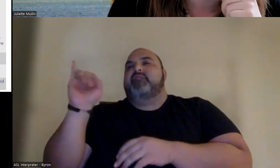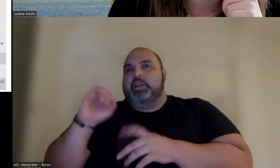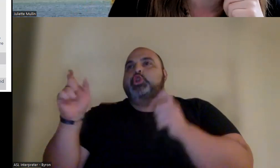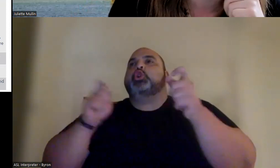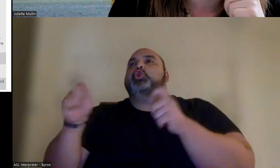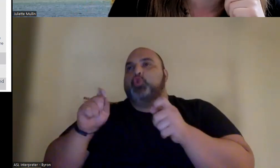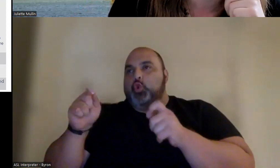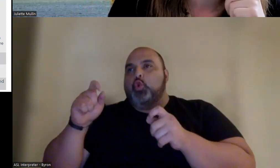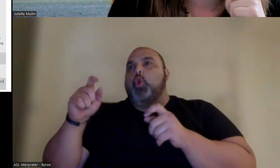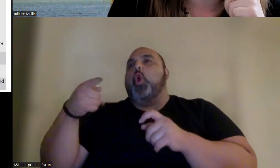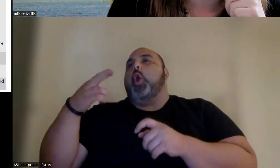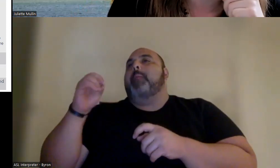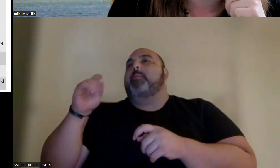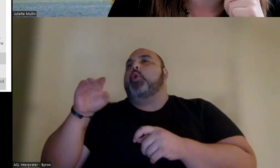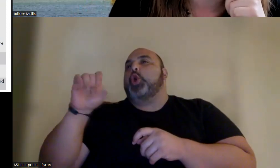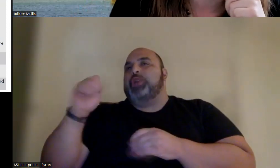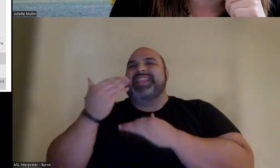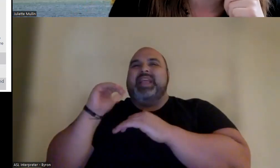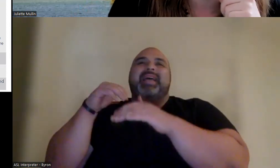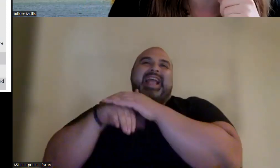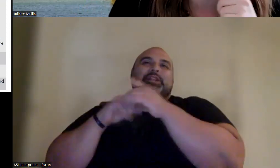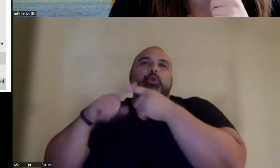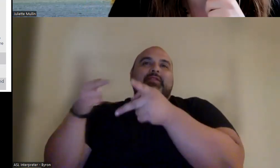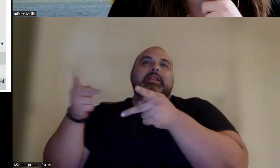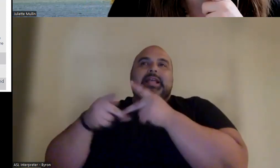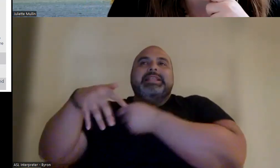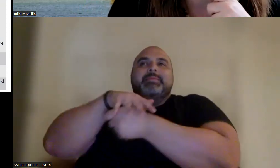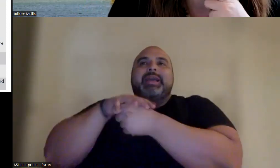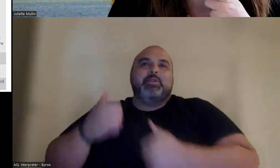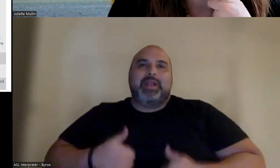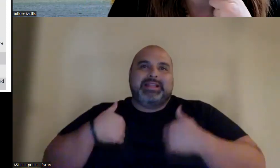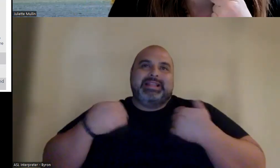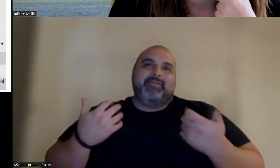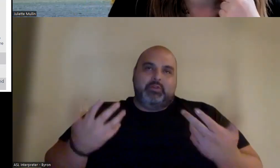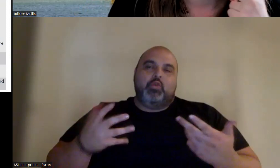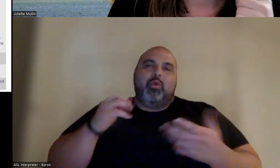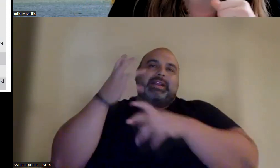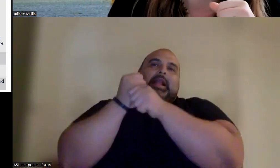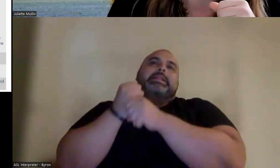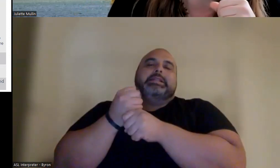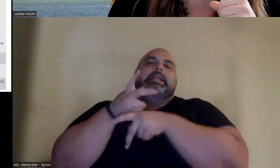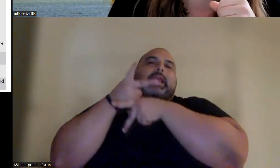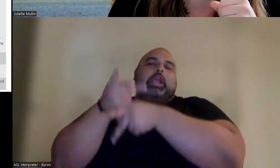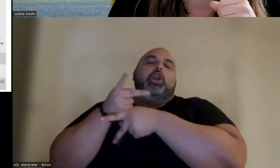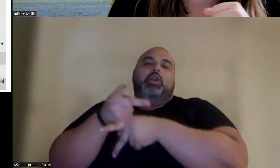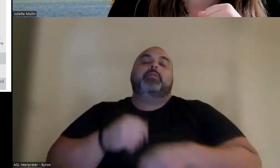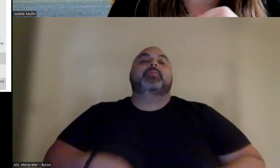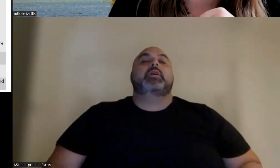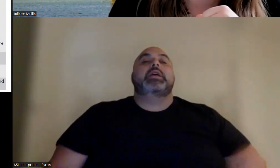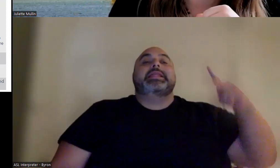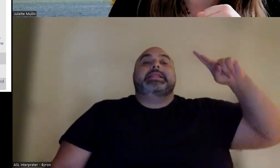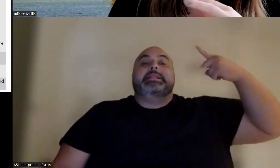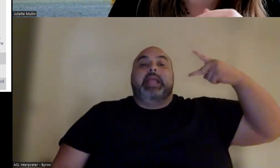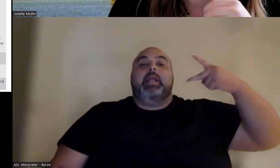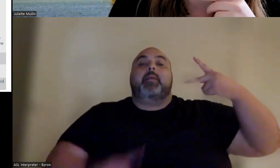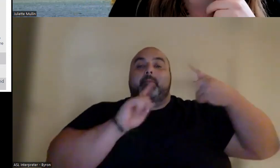and limit access within the facility to the space in which the resident lives or receives care. The second core piece